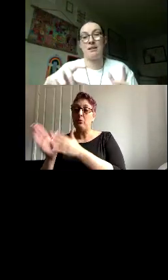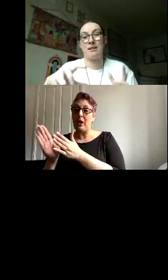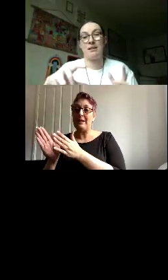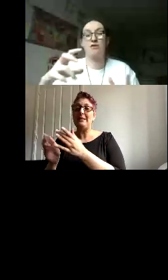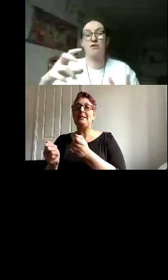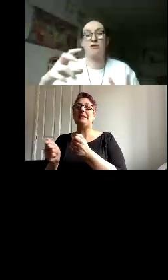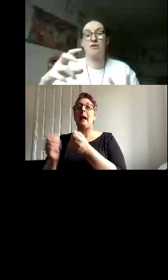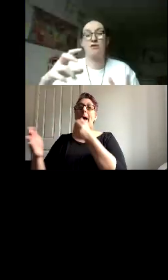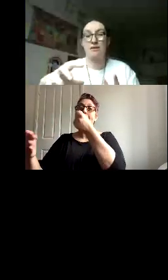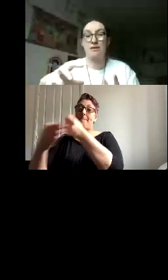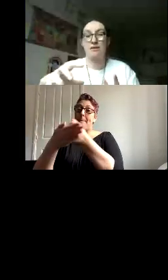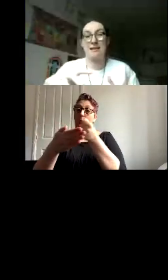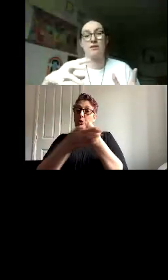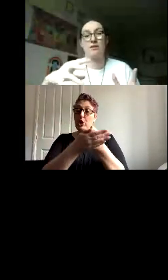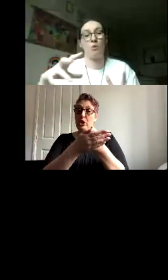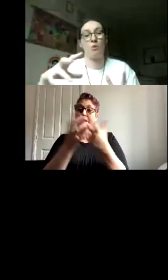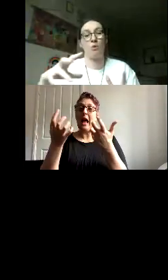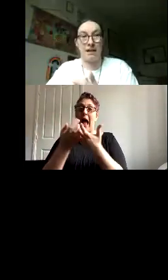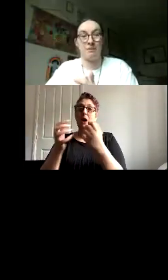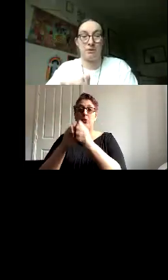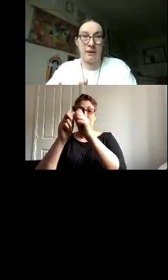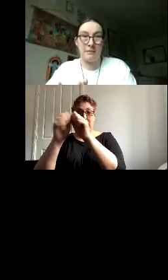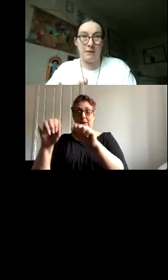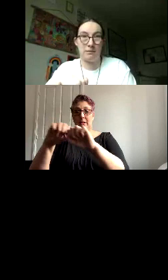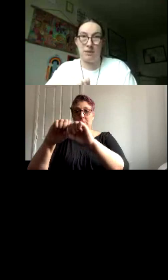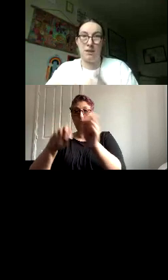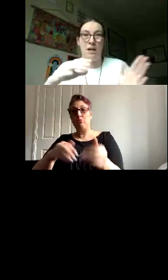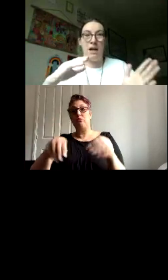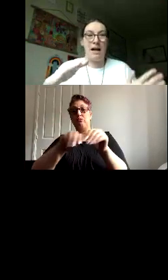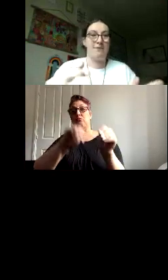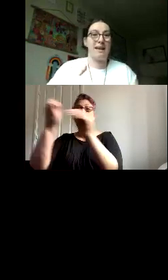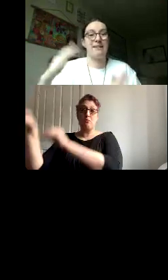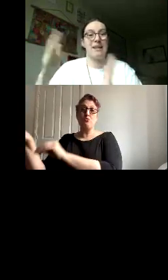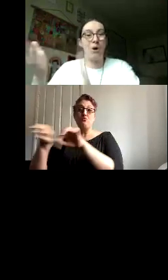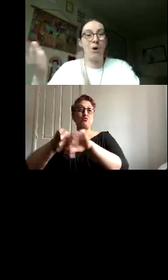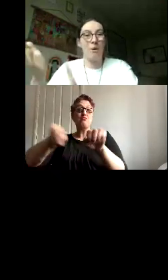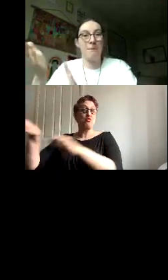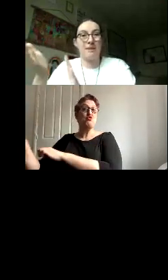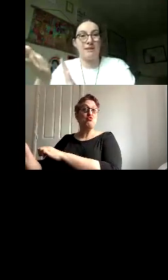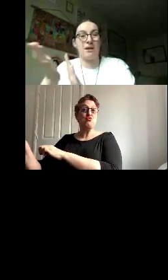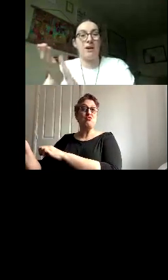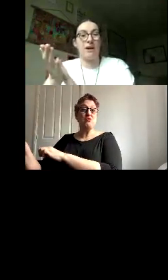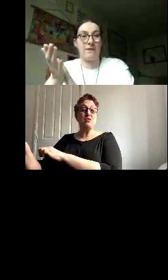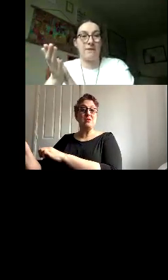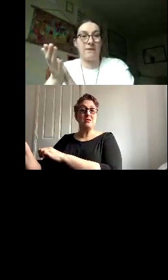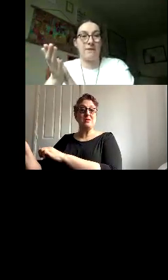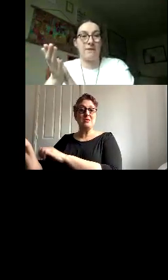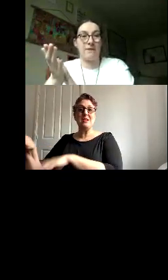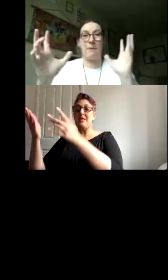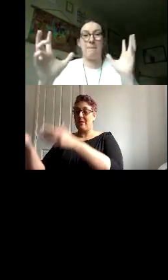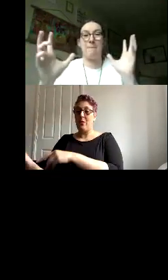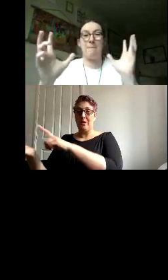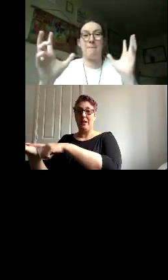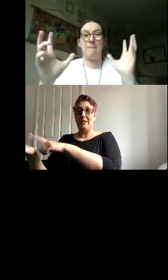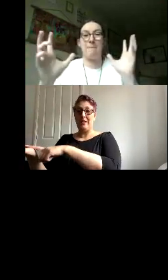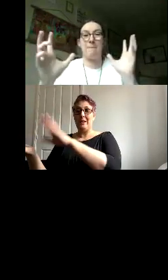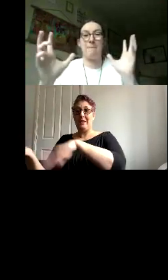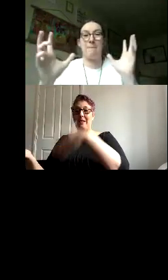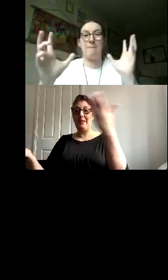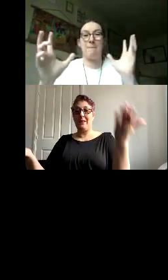restrict the life choices of disabled people. And then the opposite side of that, because there are